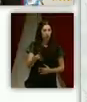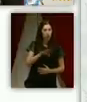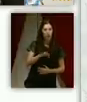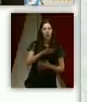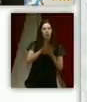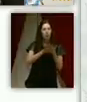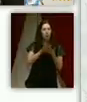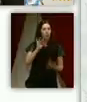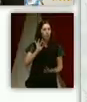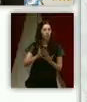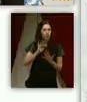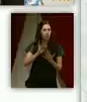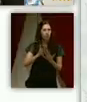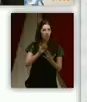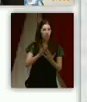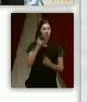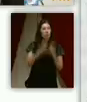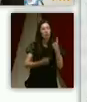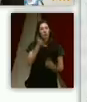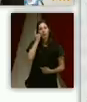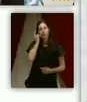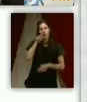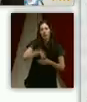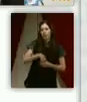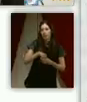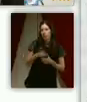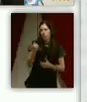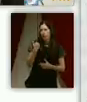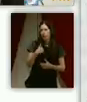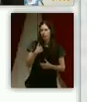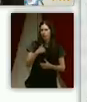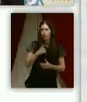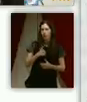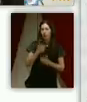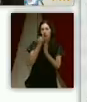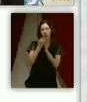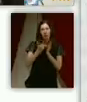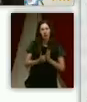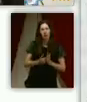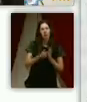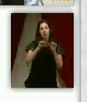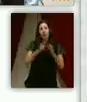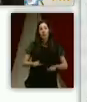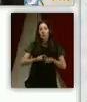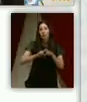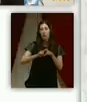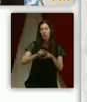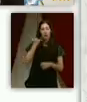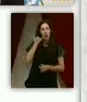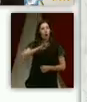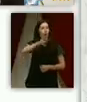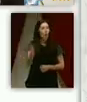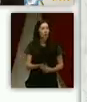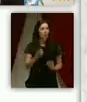rather use sign language in communicating. There are certain mobile phones with a pre-integrated function in